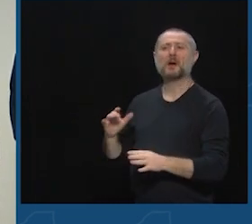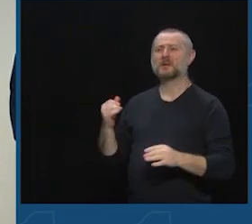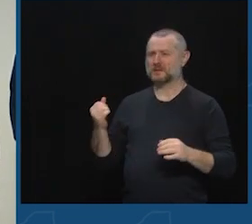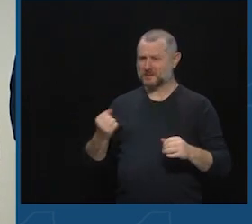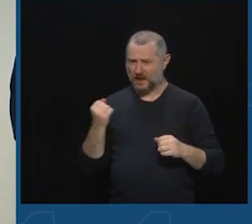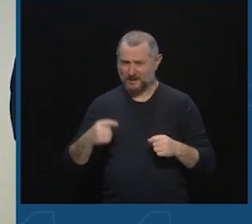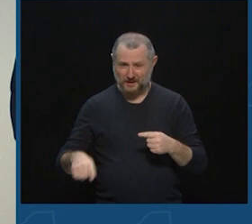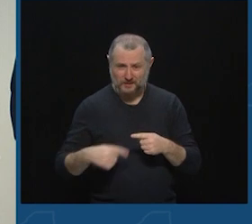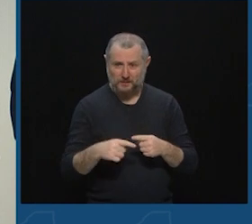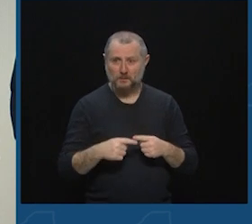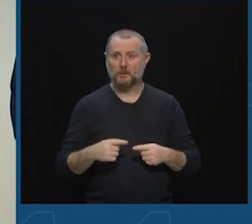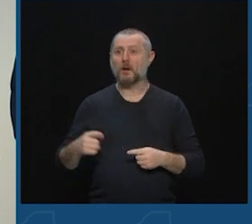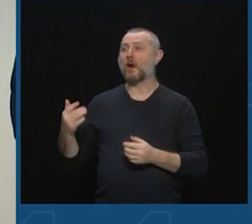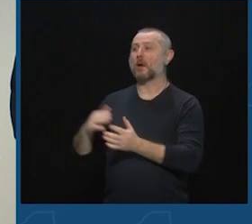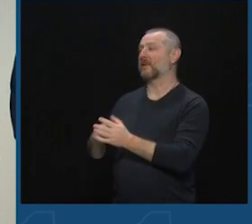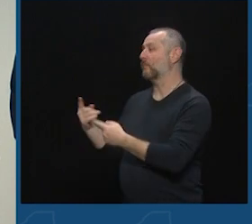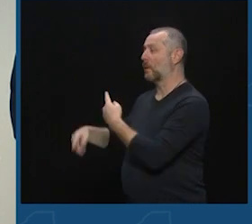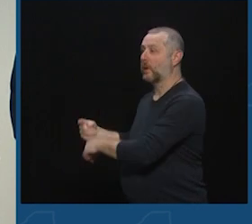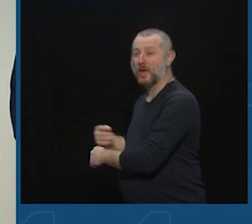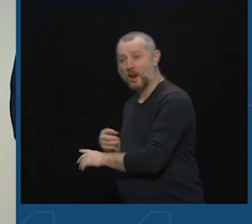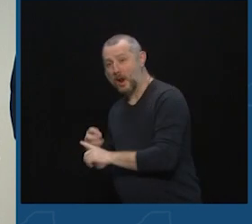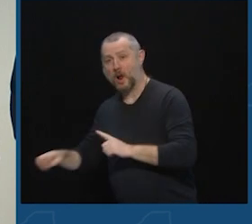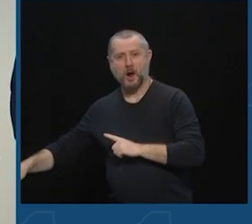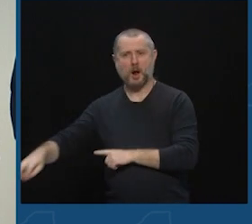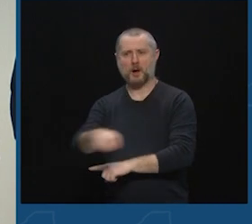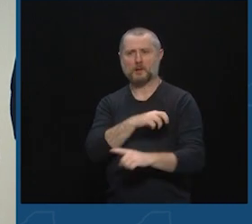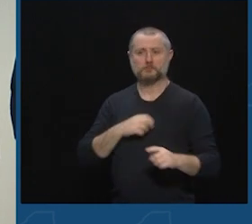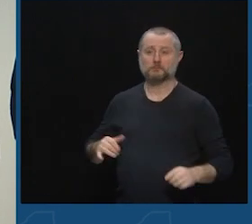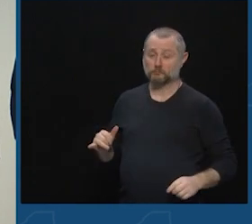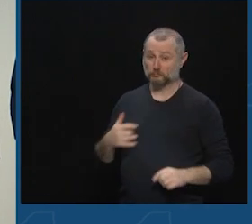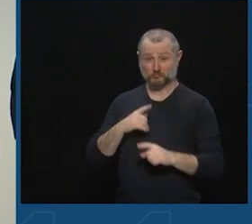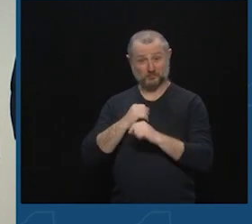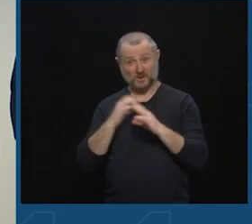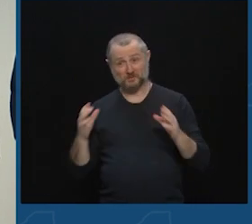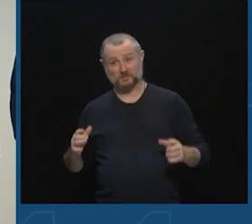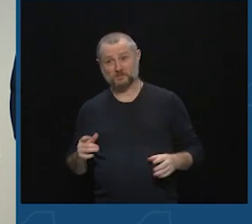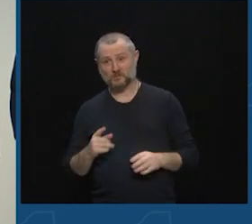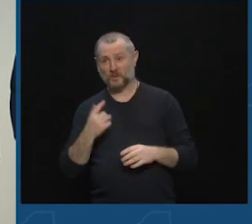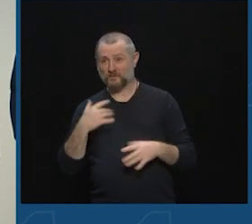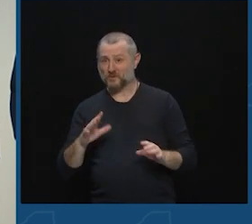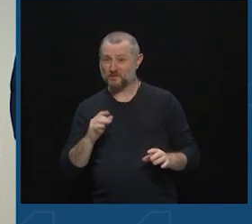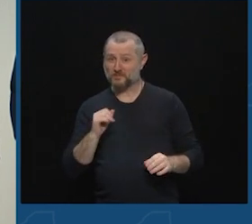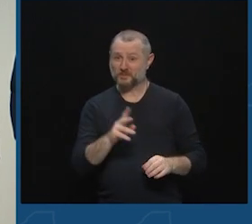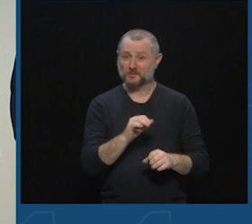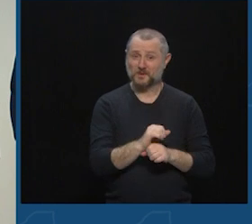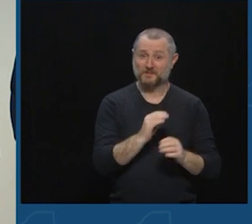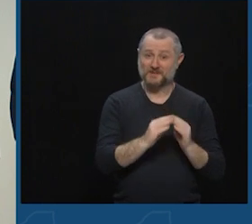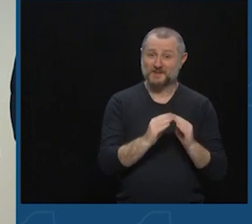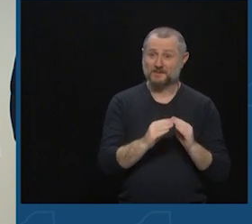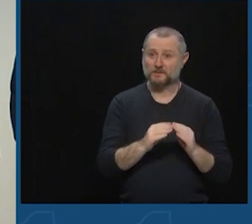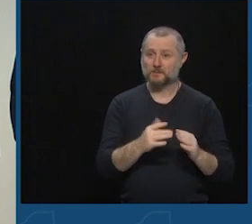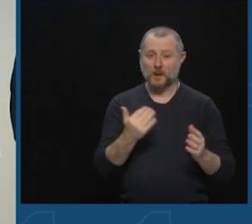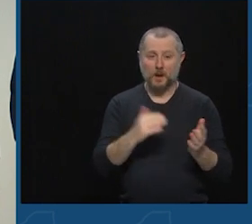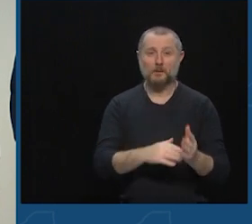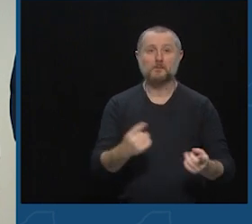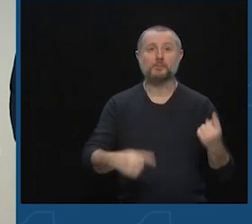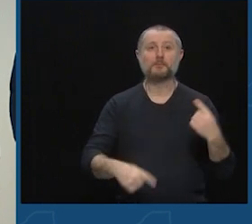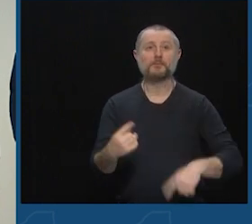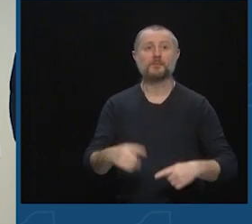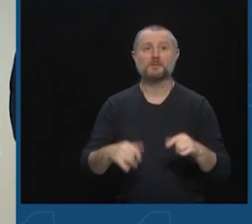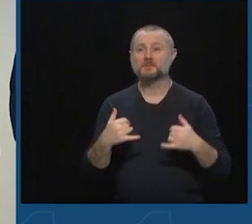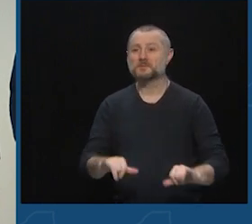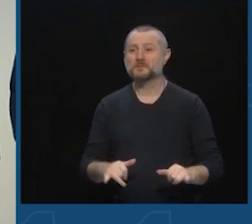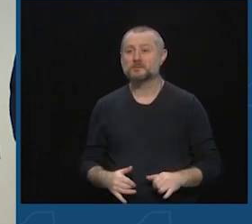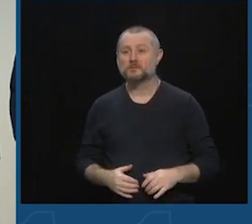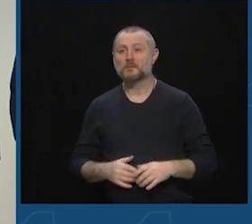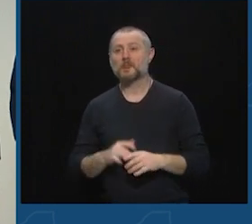situation where when those trees are still falling, it is dangerous for someone to repair them in that particular place. So they had to do the ones that fell Friday.